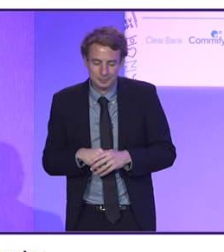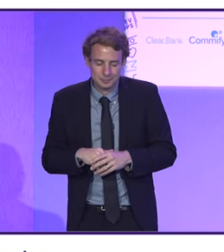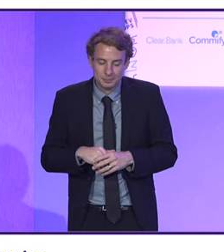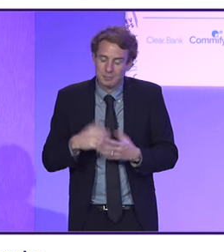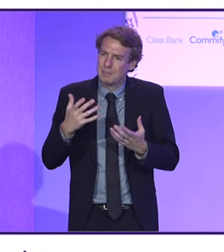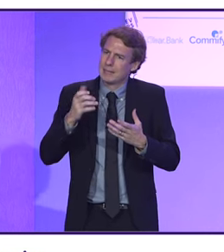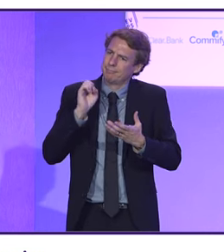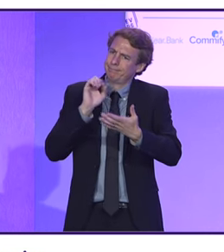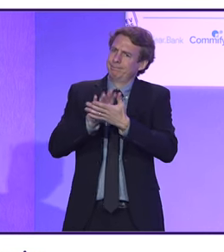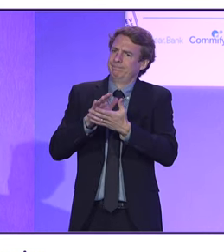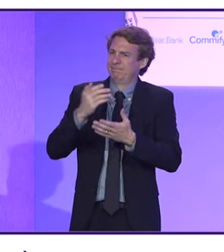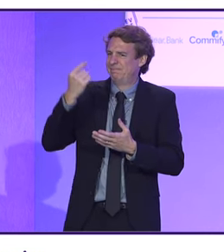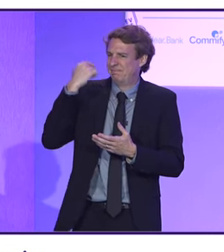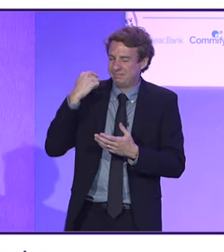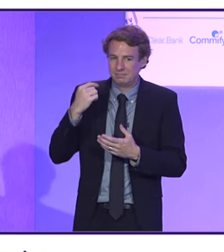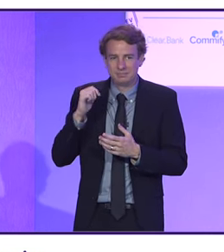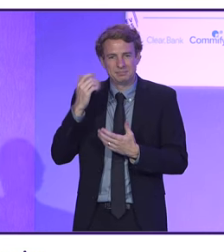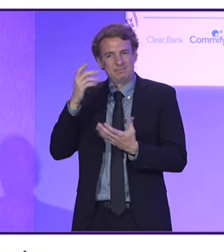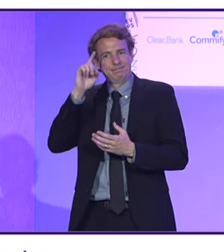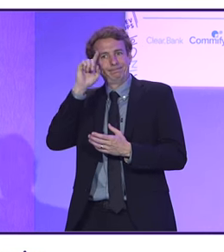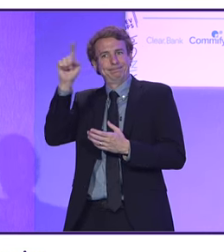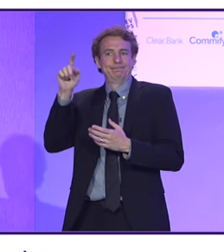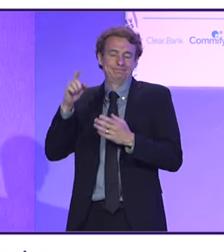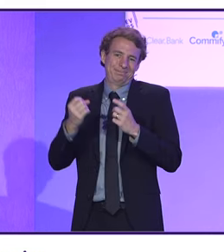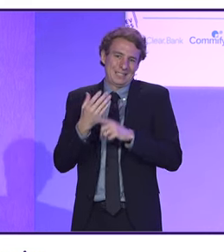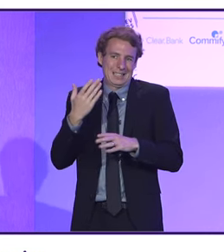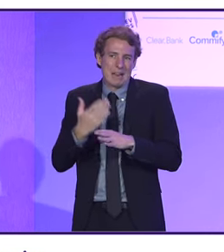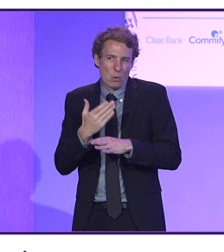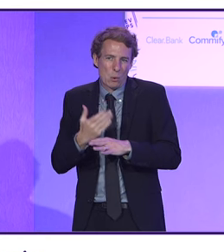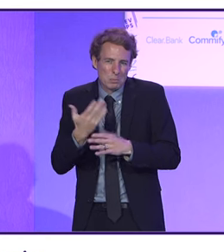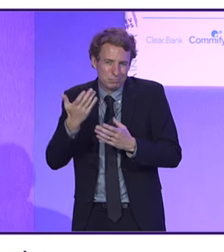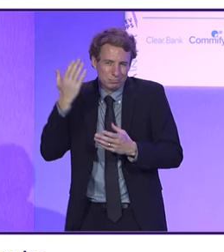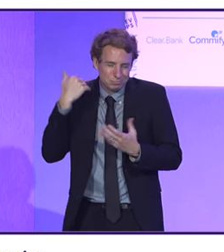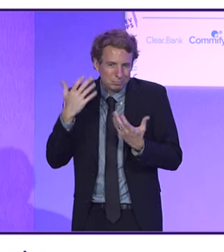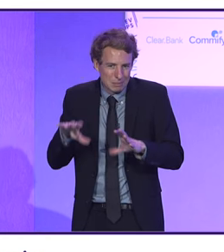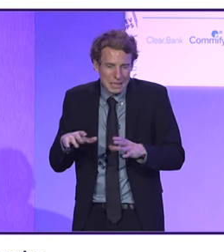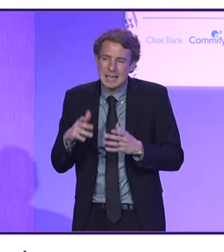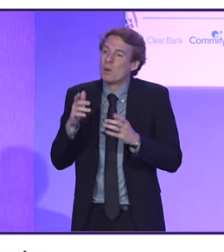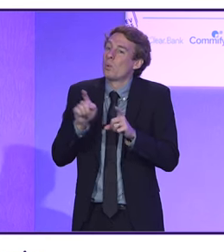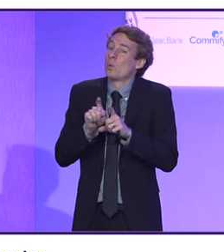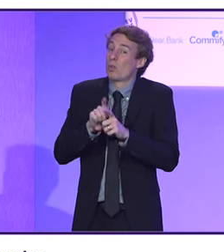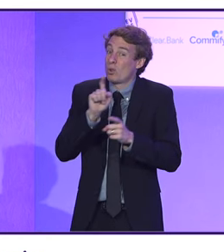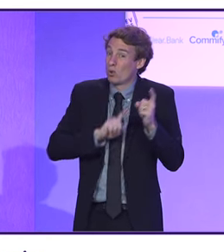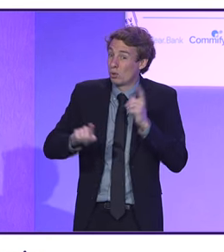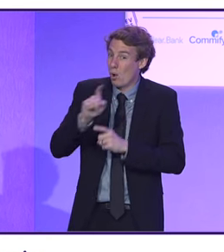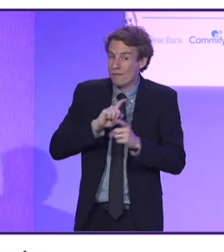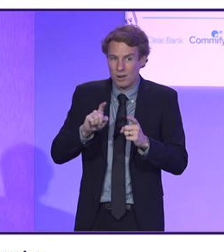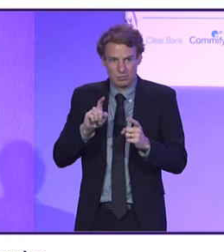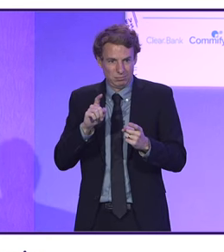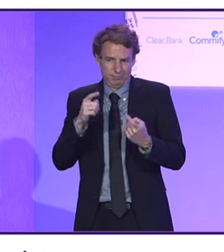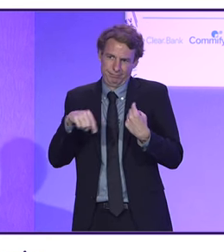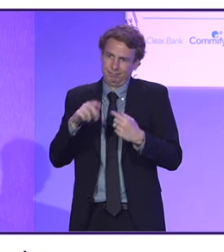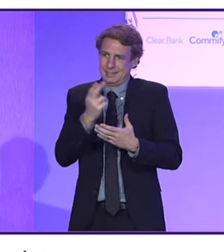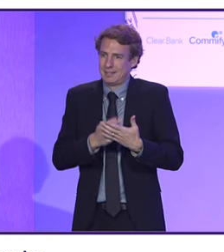of as one of the originators of DevOps and the originators of this conference format for DevOps Days. And he clarifies